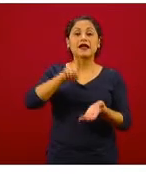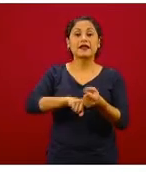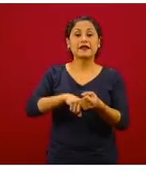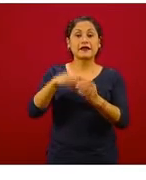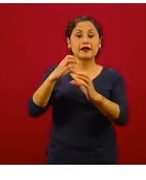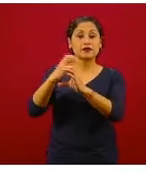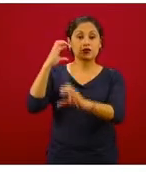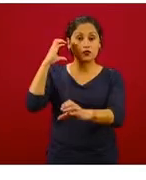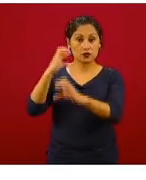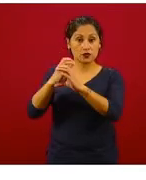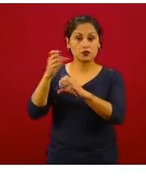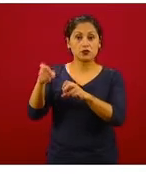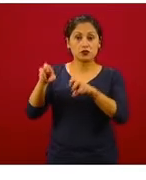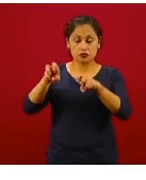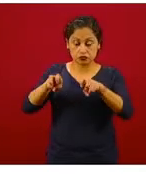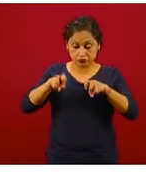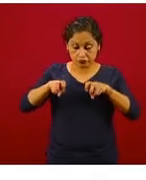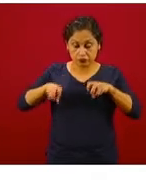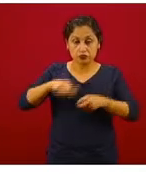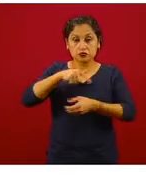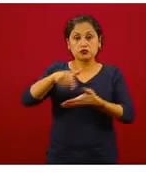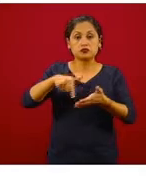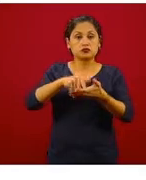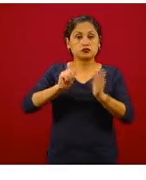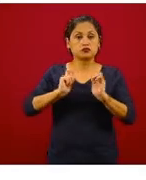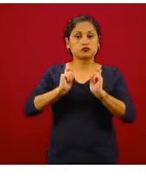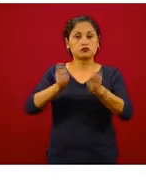You can see the employee wearing a mask